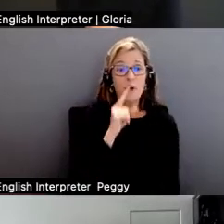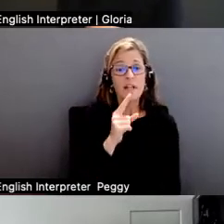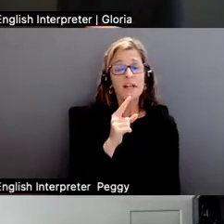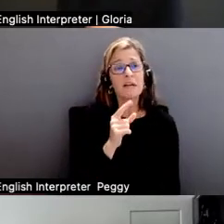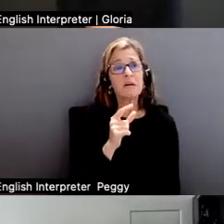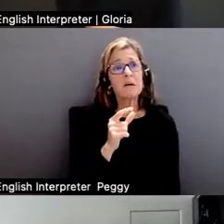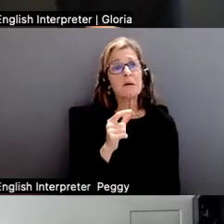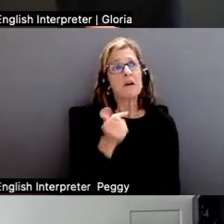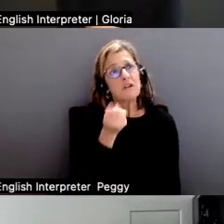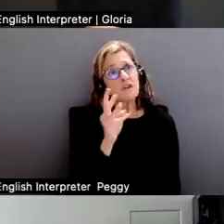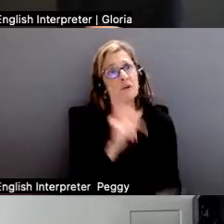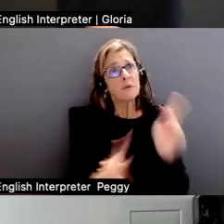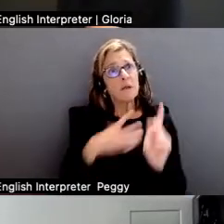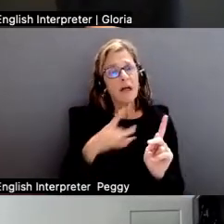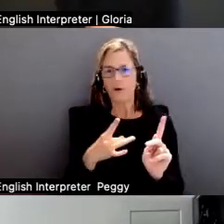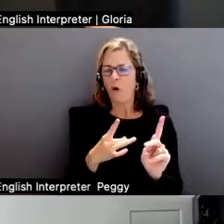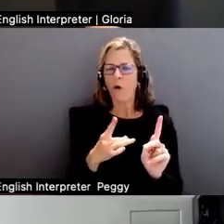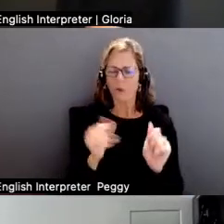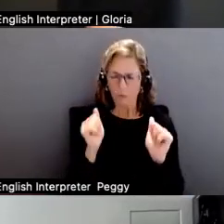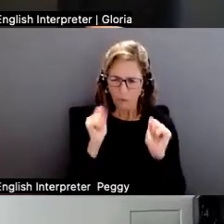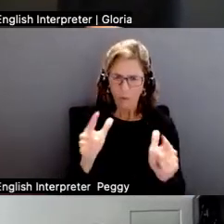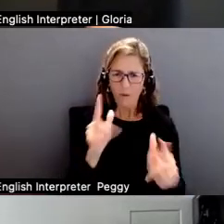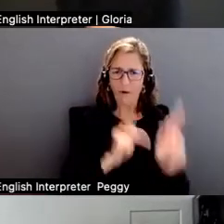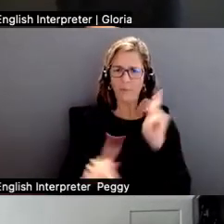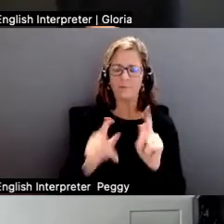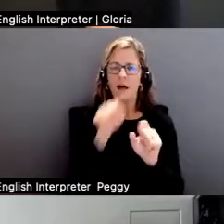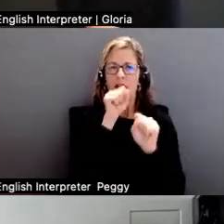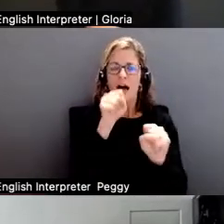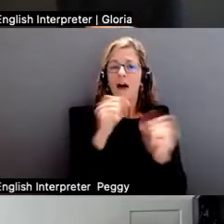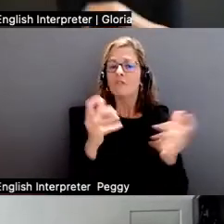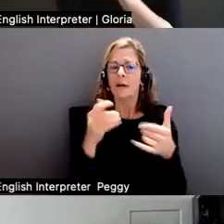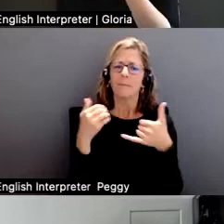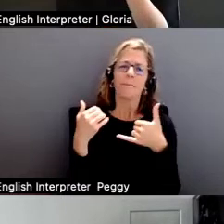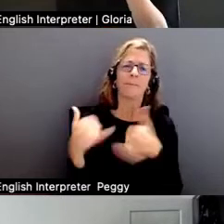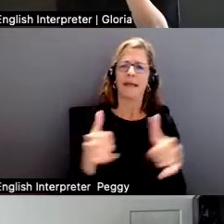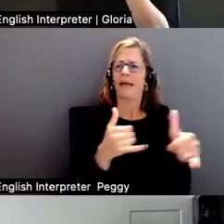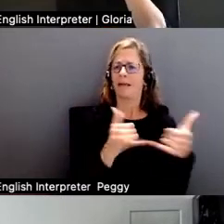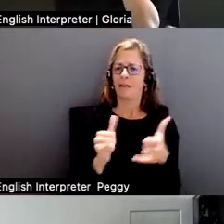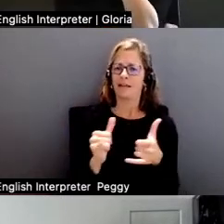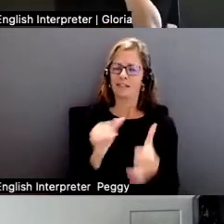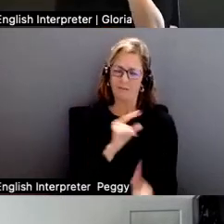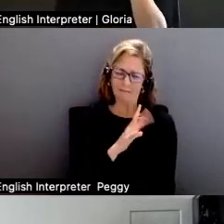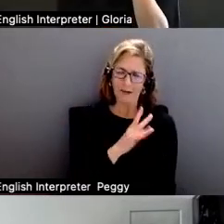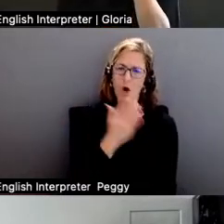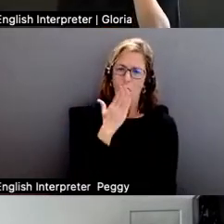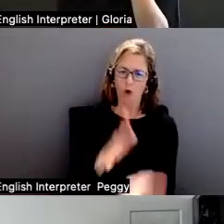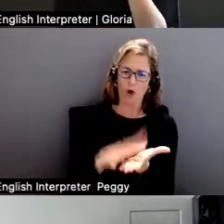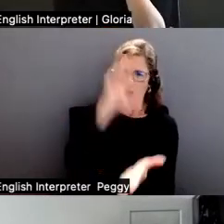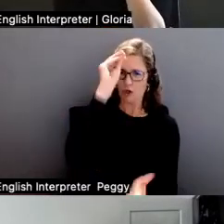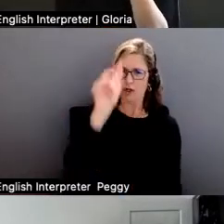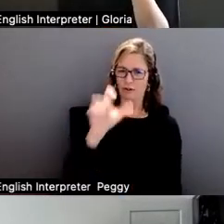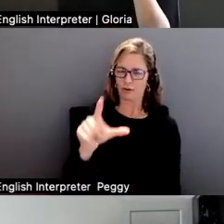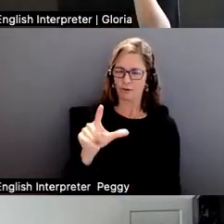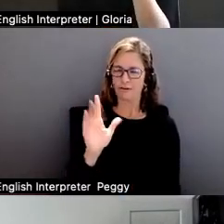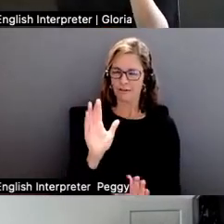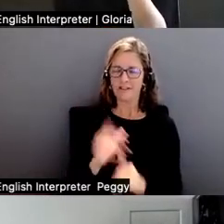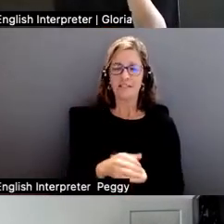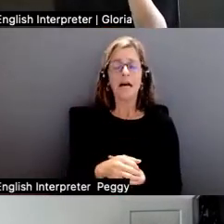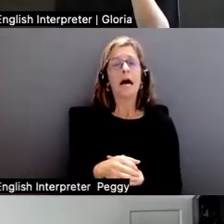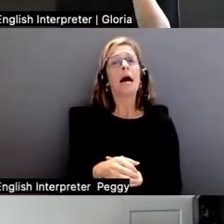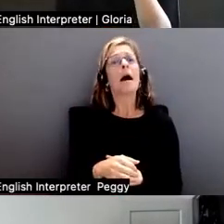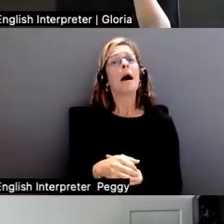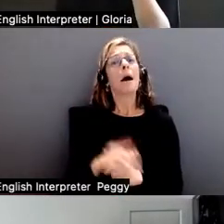such a powerful learning tool. I know that a lot of people may think that games will only appeal to a certain